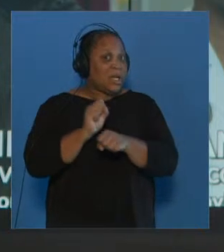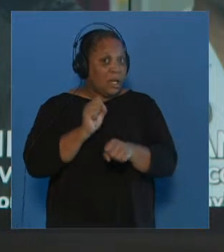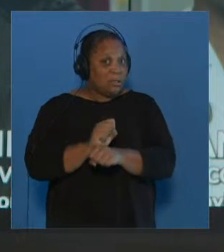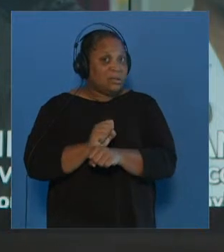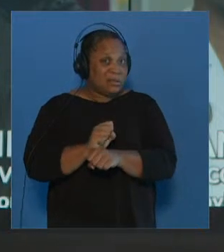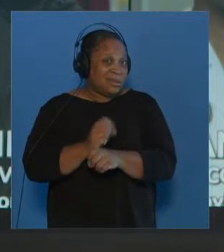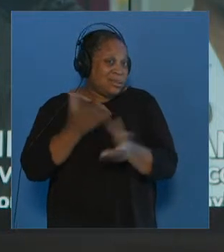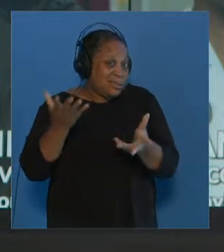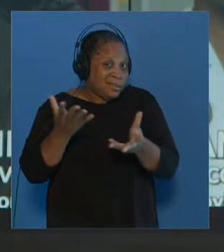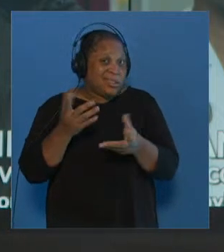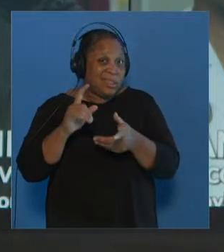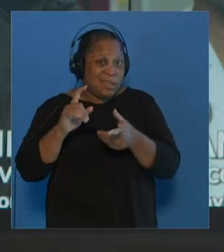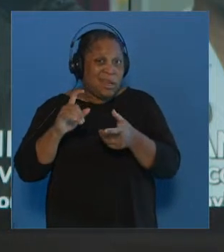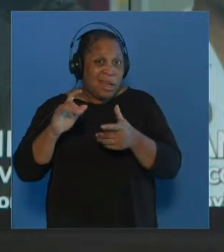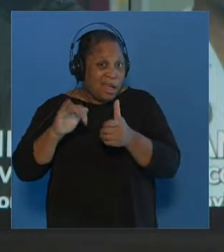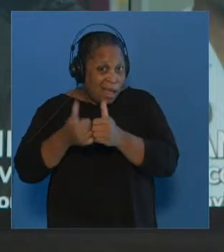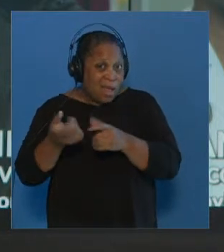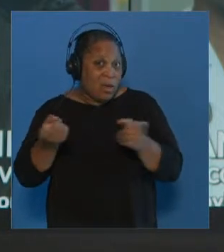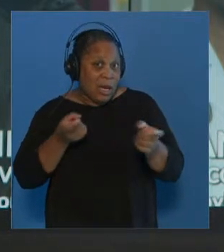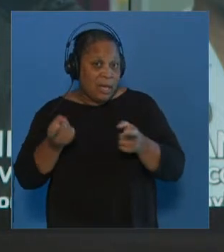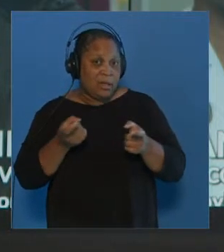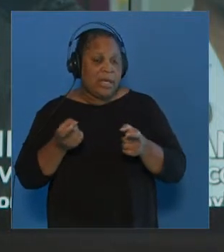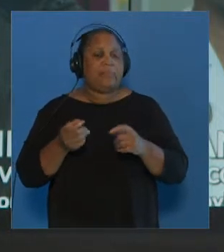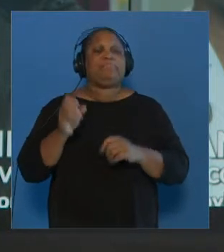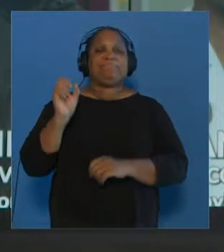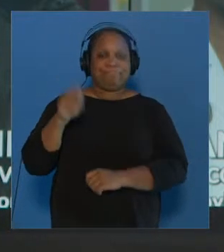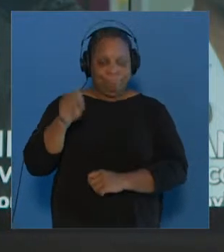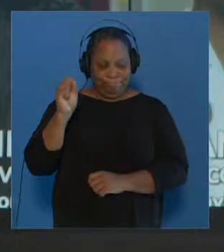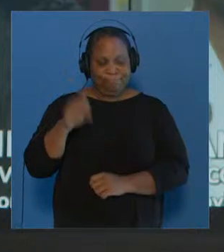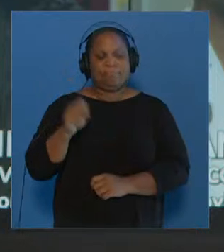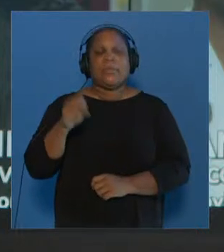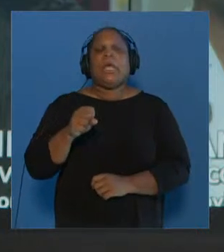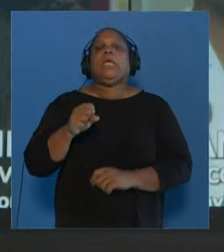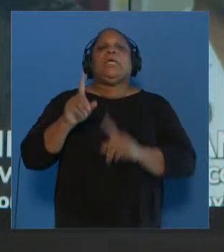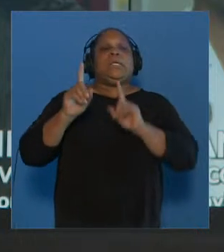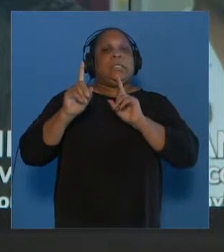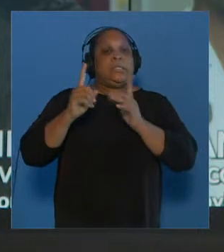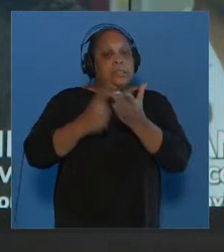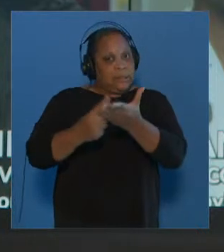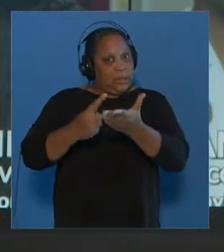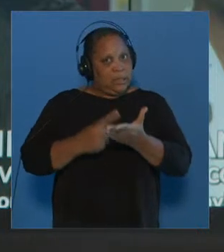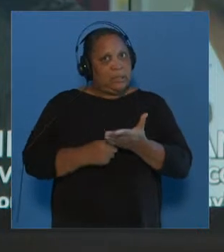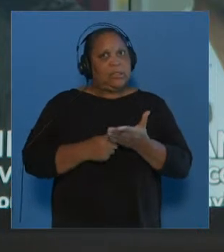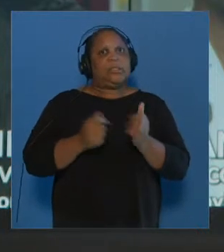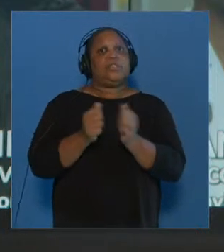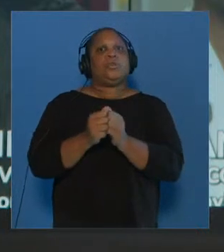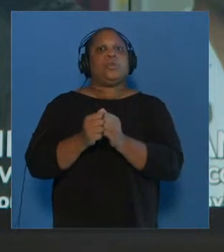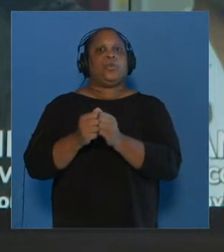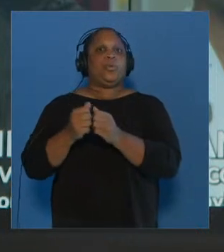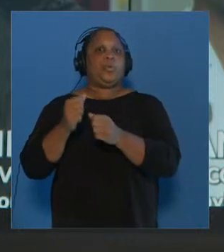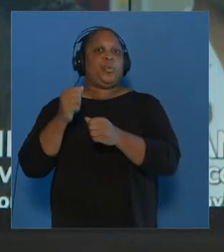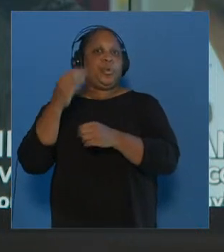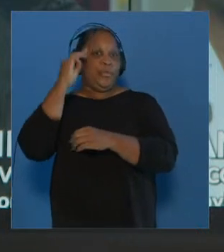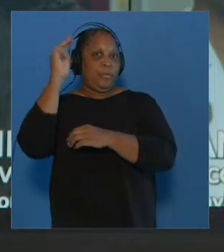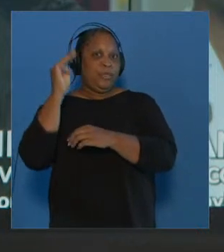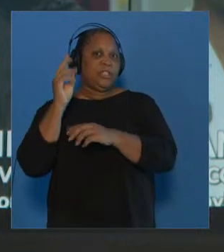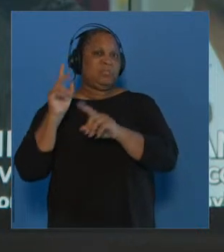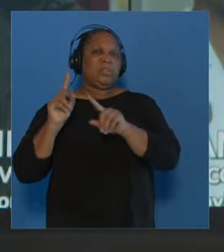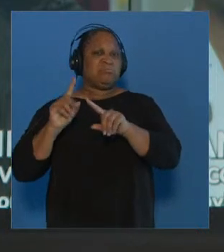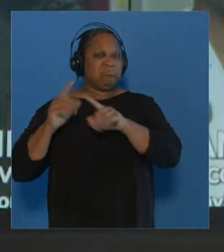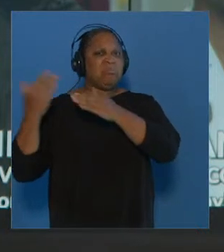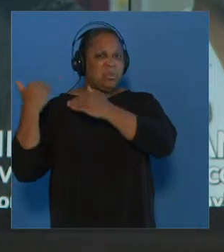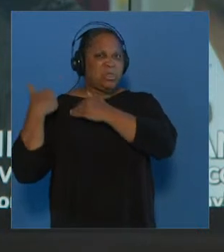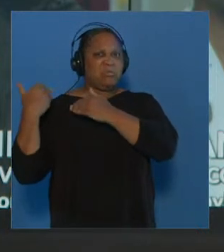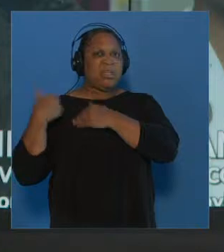at all as to how we're going to handle that? Absolutely. Those are discussions which have been held with the Minister responsible for Labor, who is communicating with the